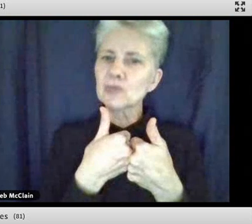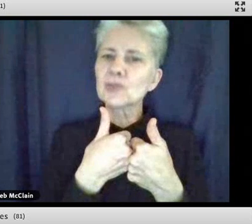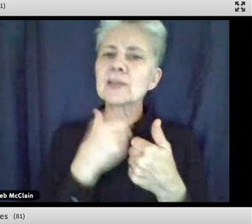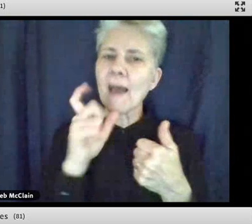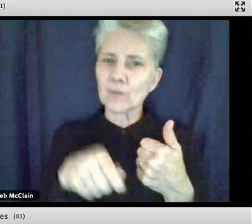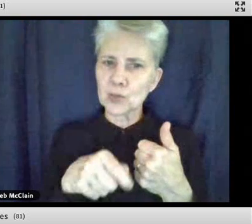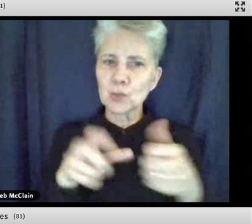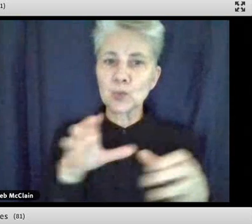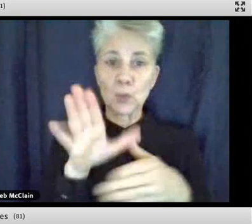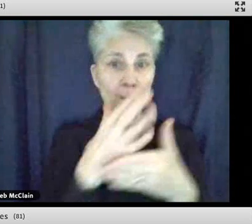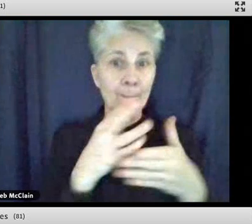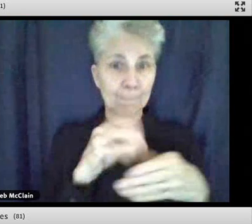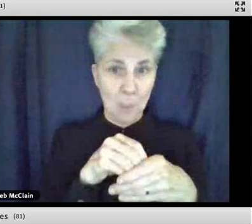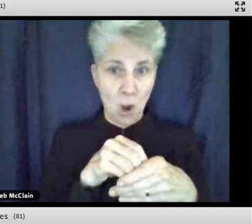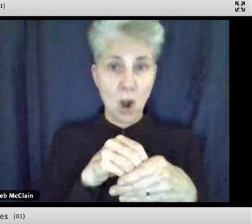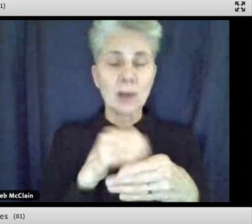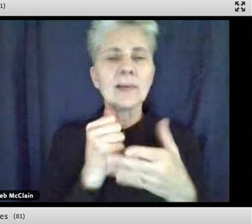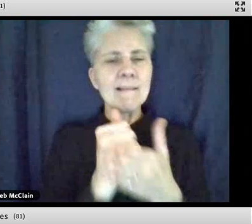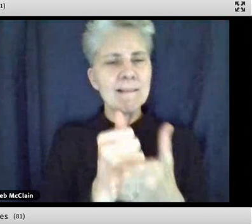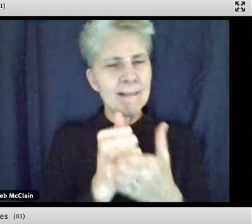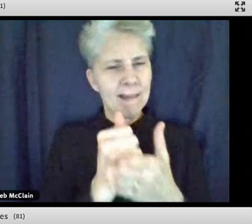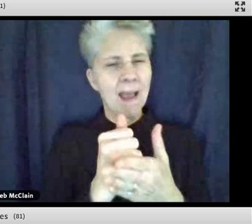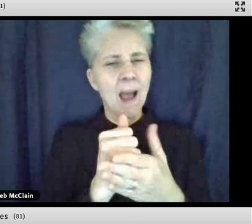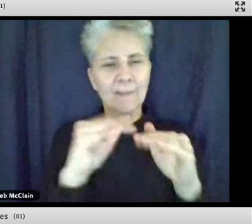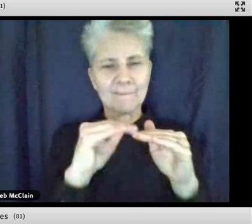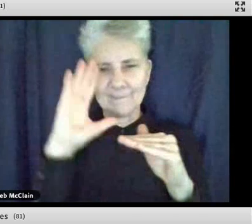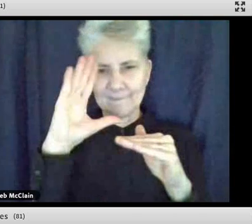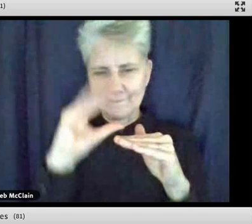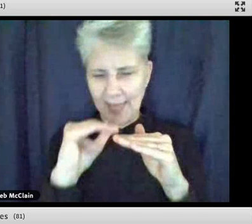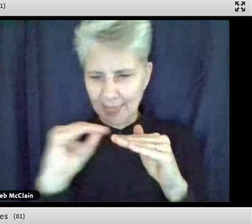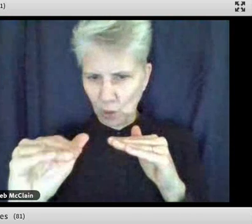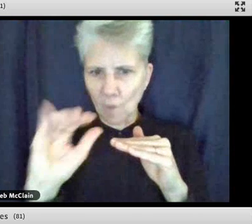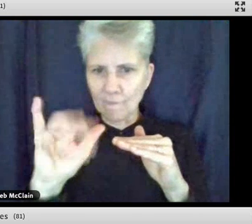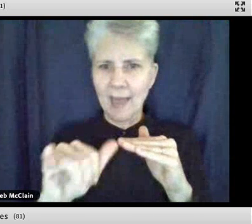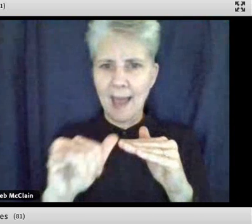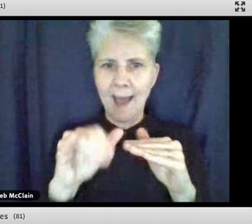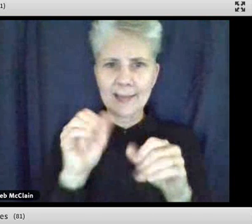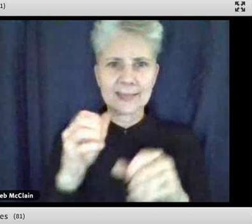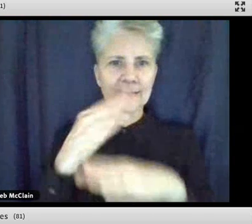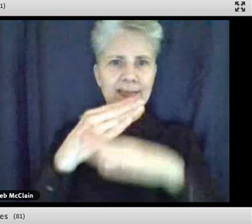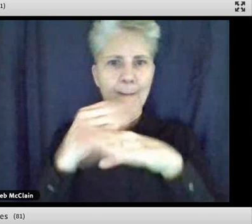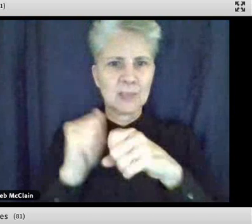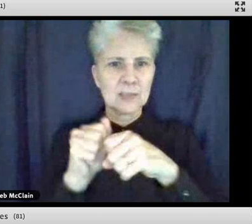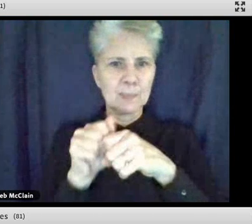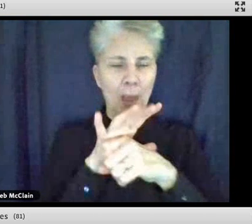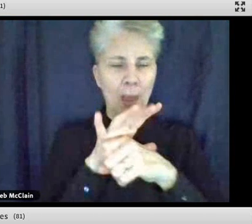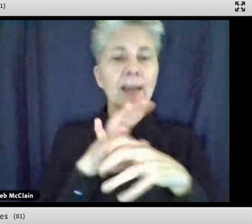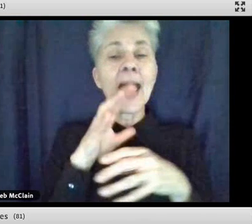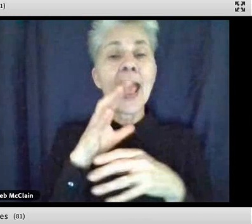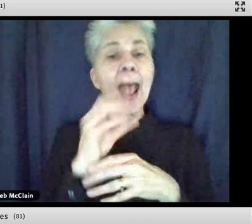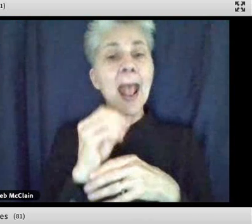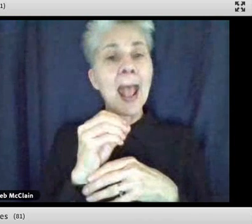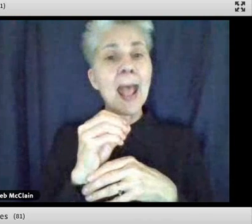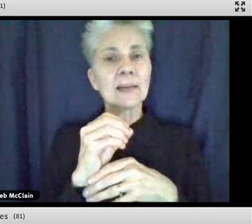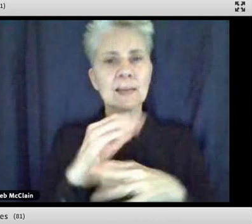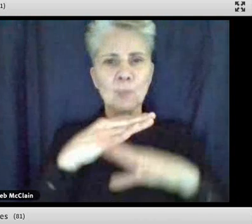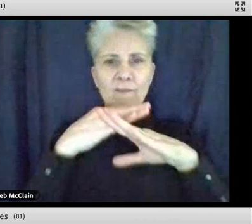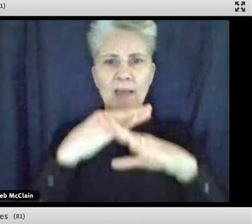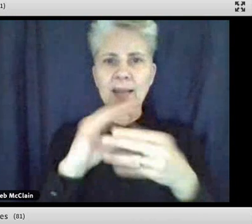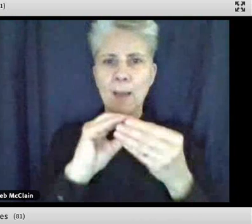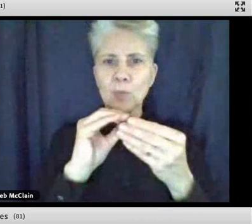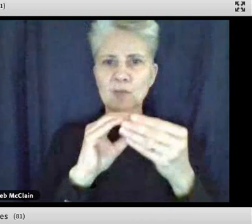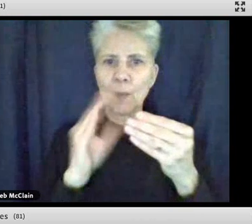your part in helping to flatten the curve and keep our numbers from continuing to go up. Everybody has to do